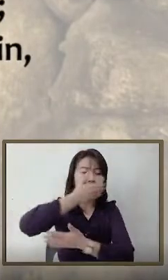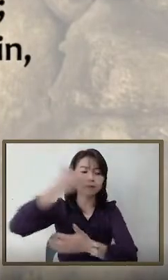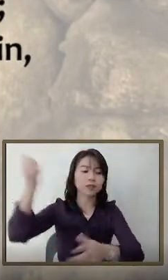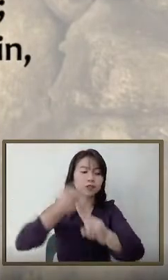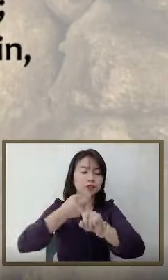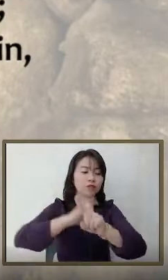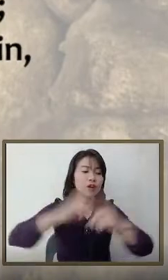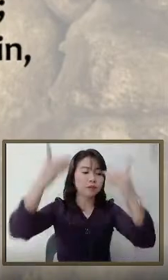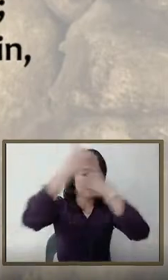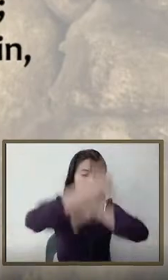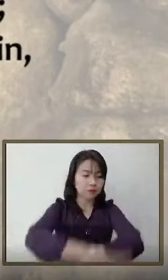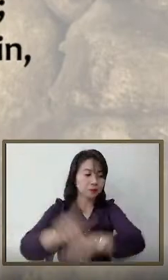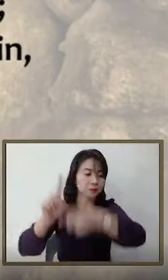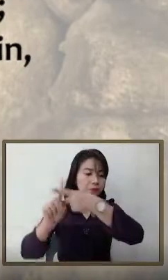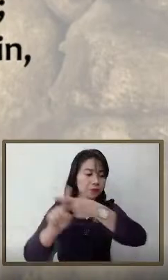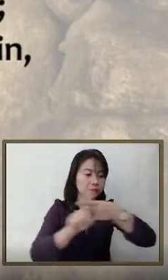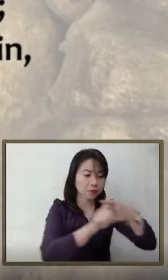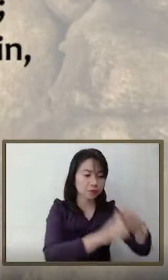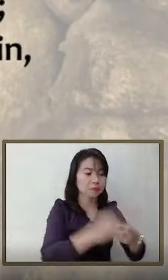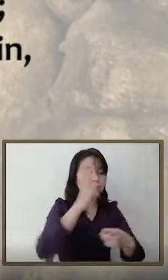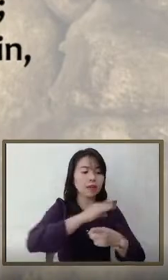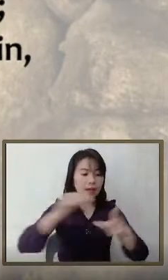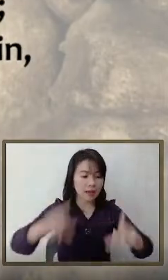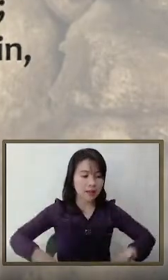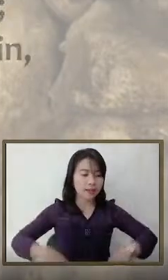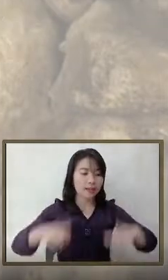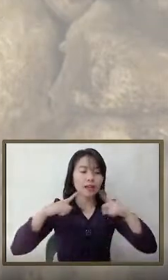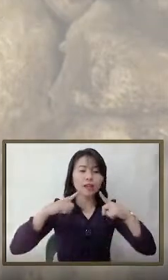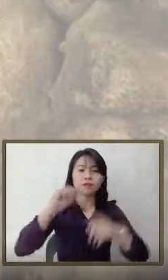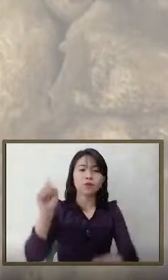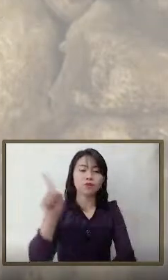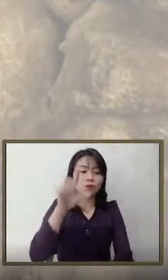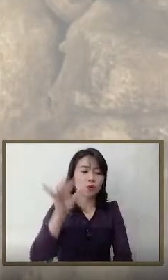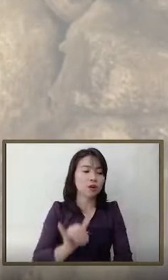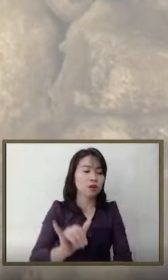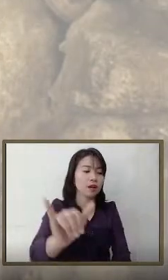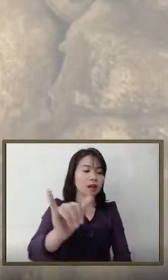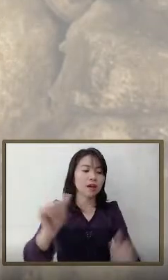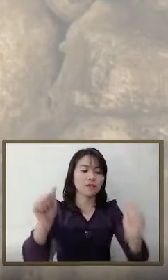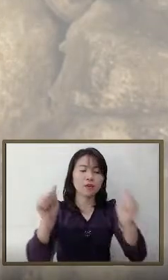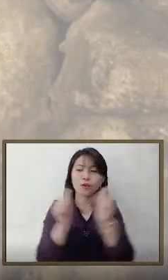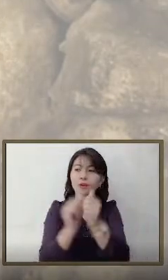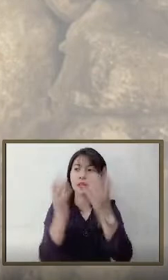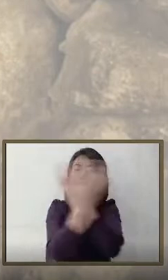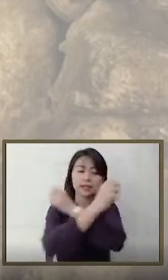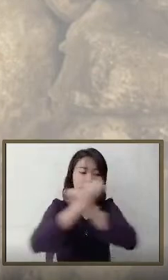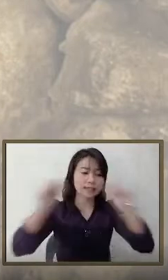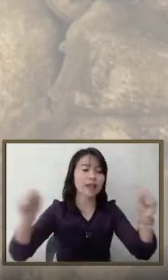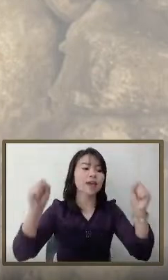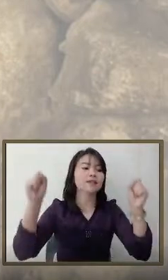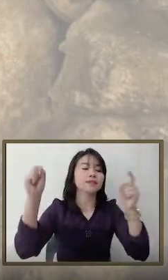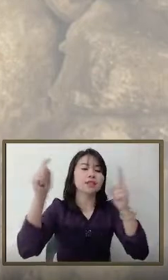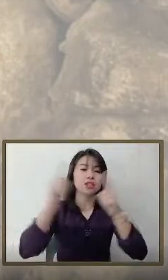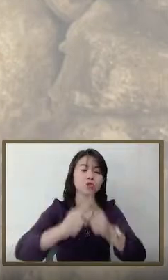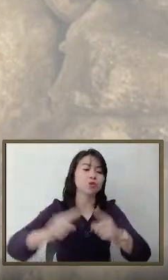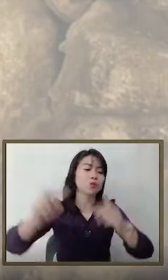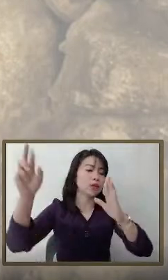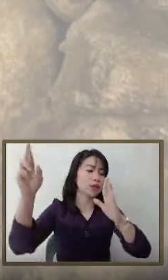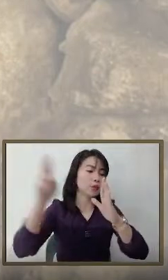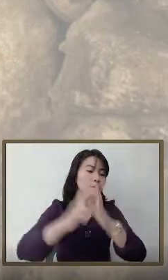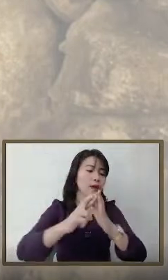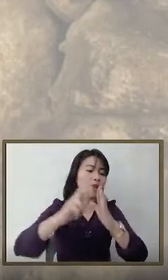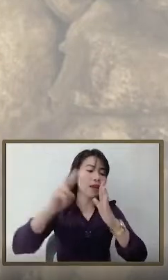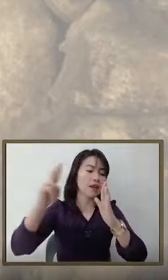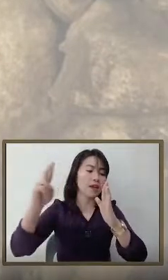a victor from the dark domain, and he lives forever with his saints to